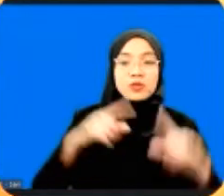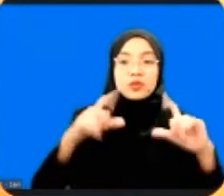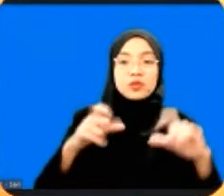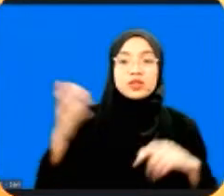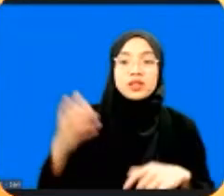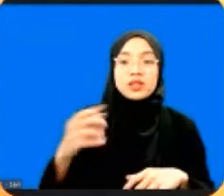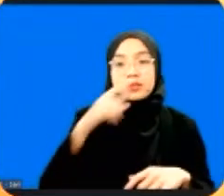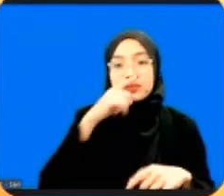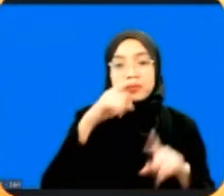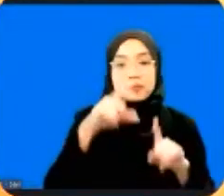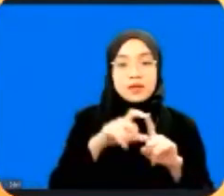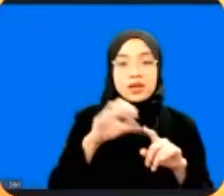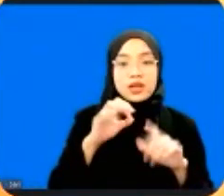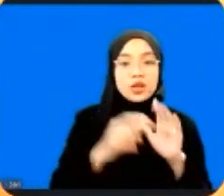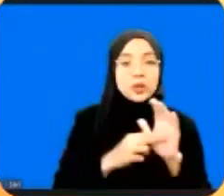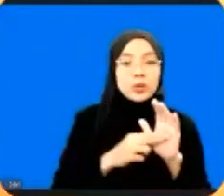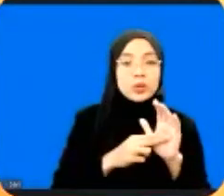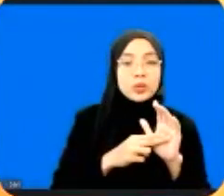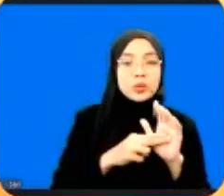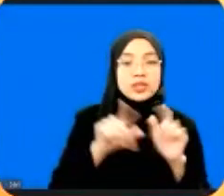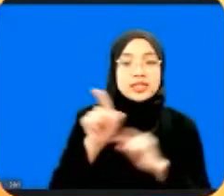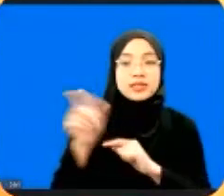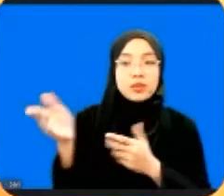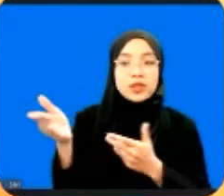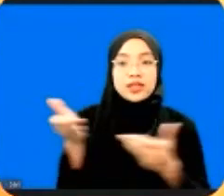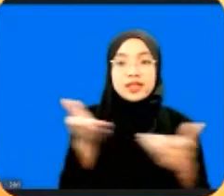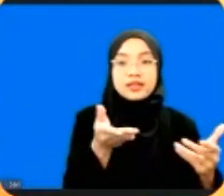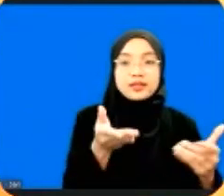Oh, stand over there? Oh, okay.